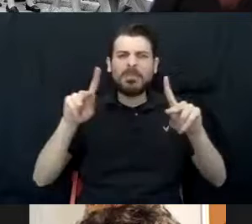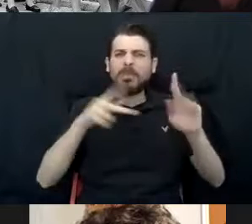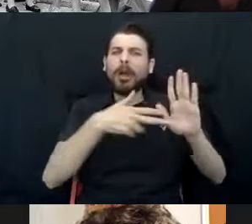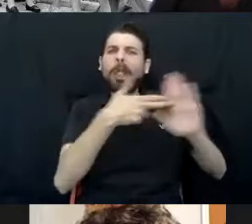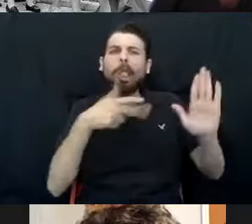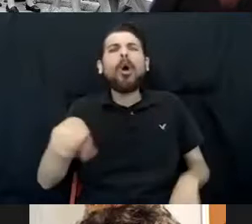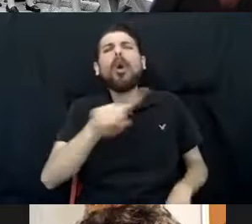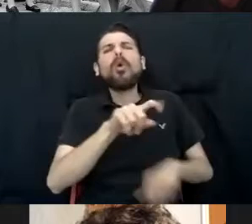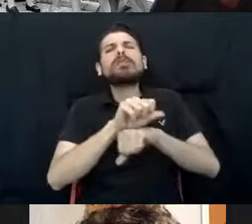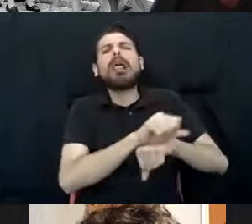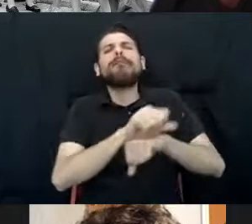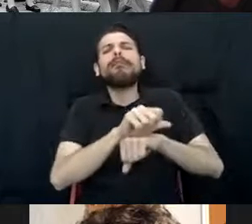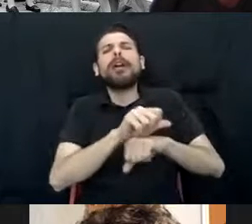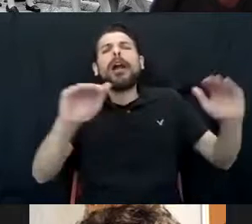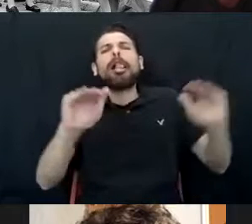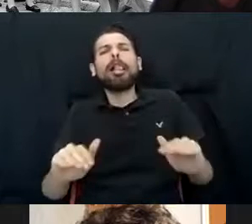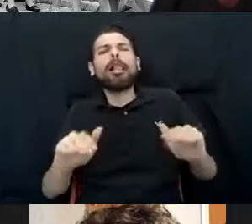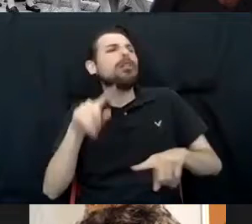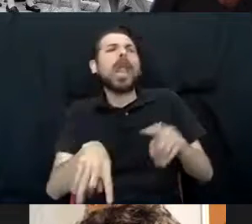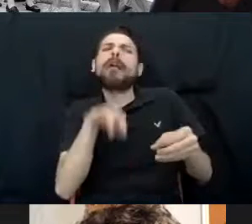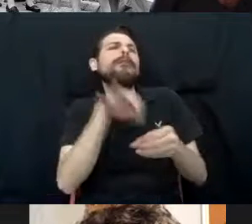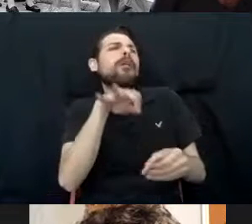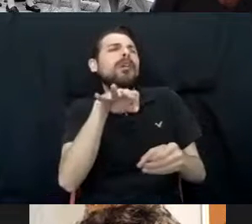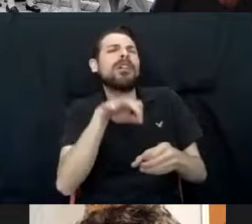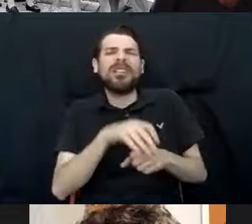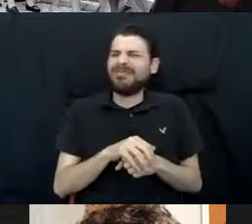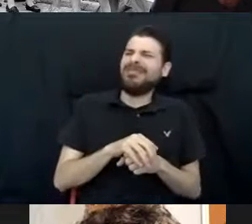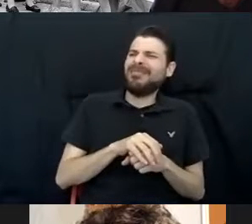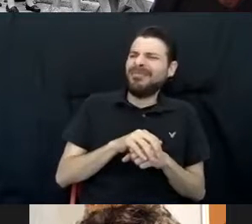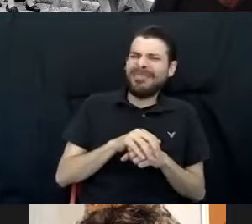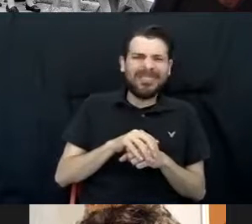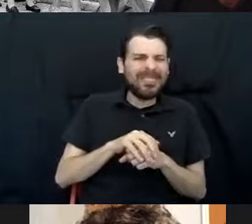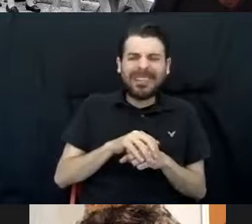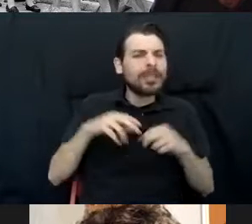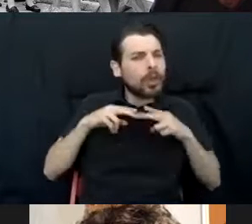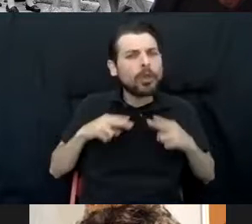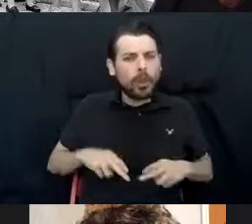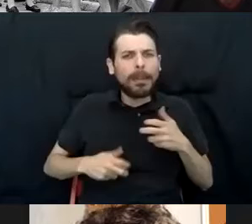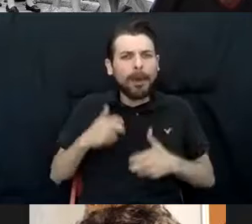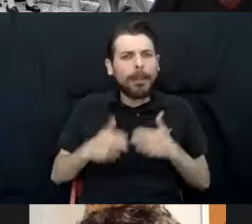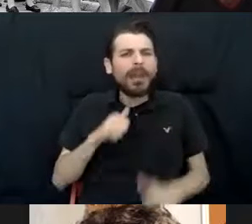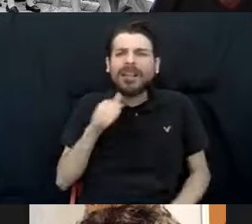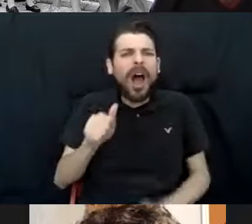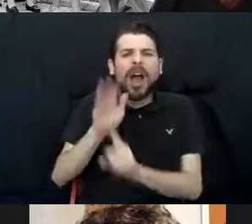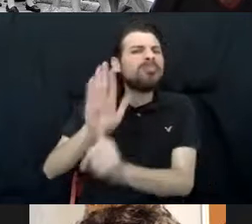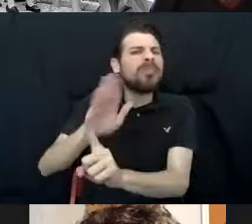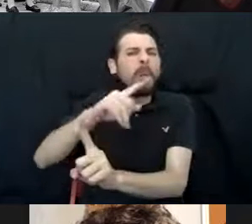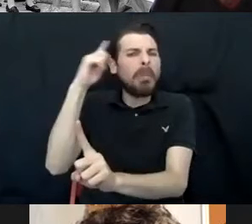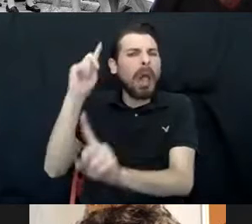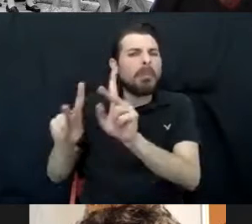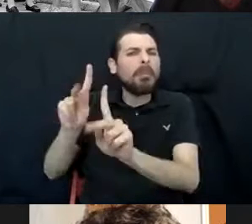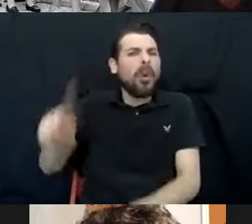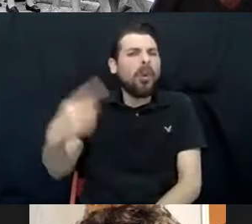problem, but a human problem. It was a problem of submission. People are helpless when